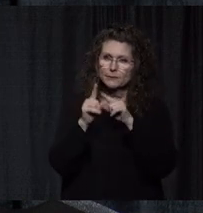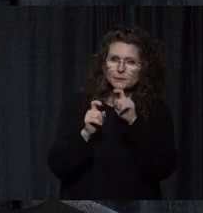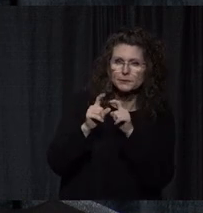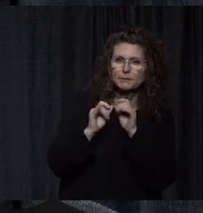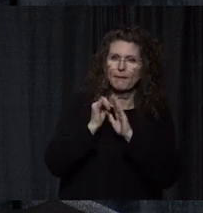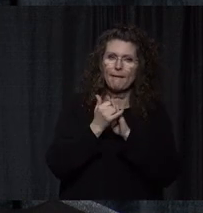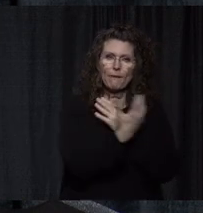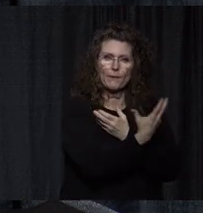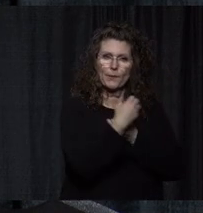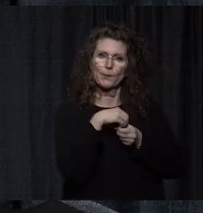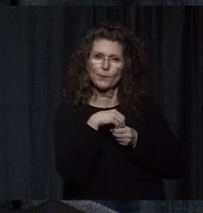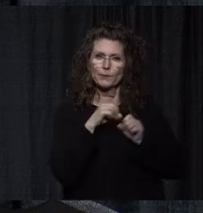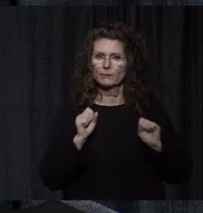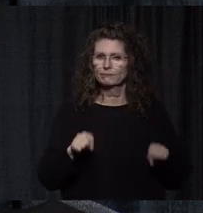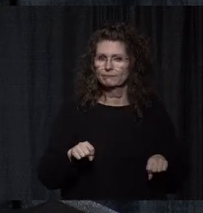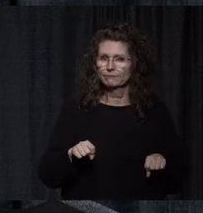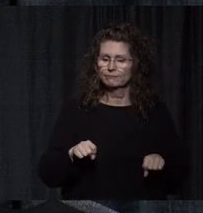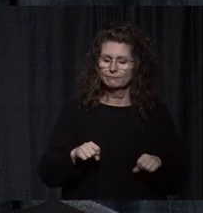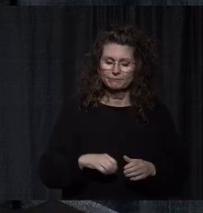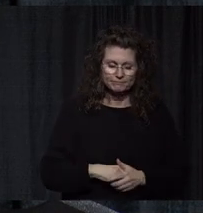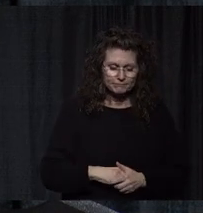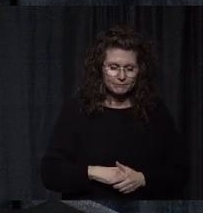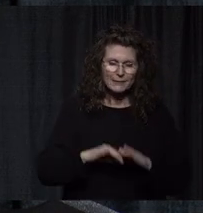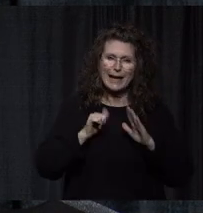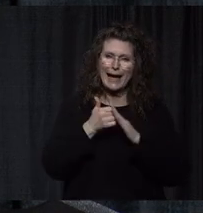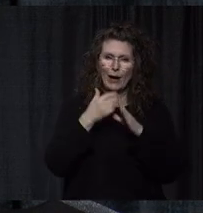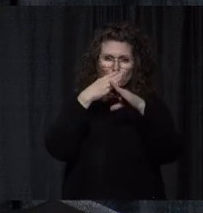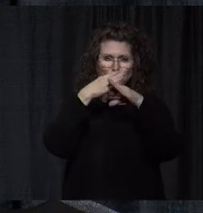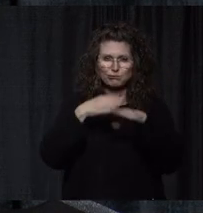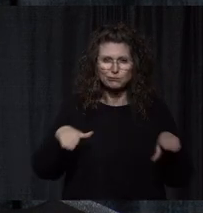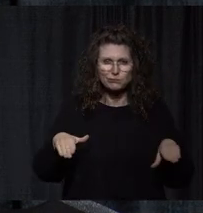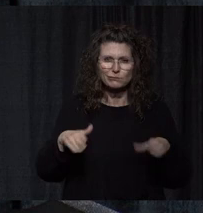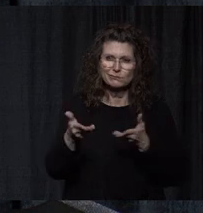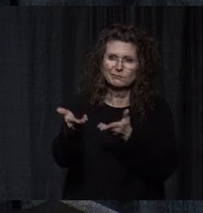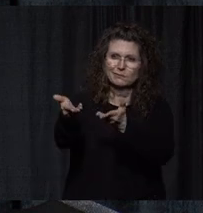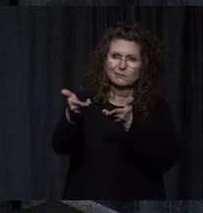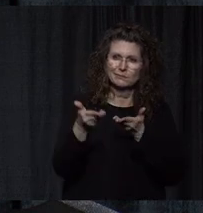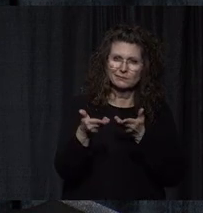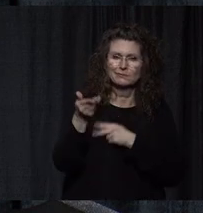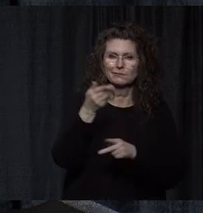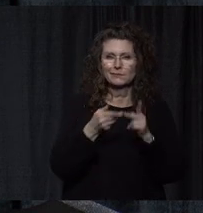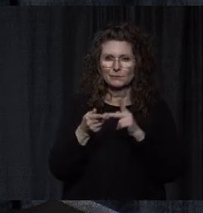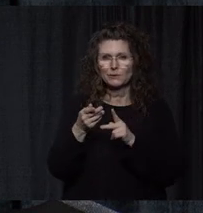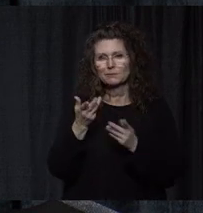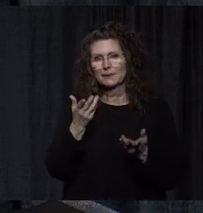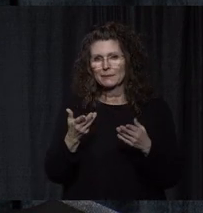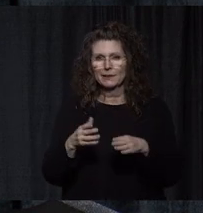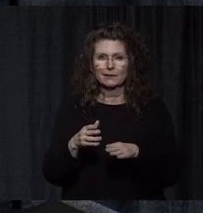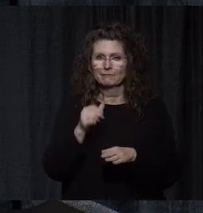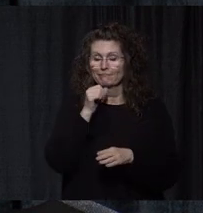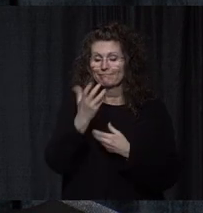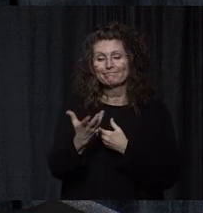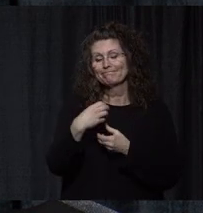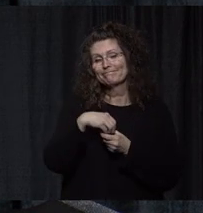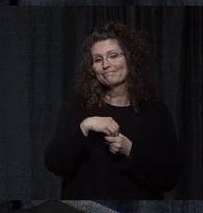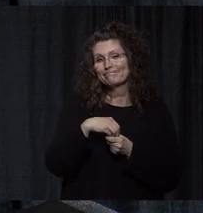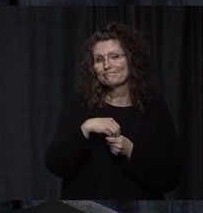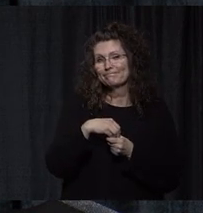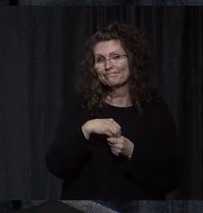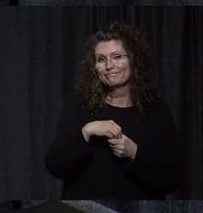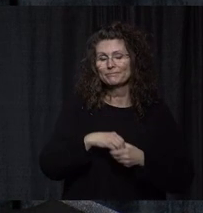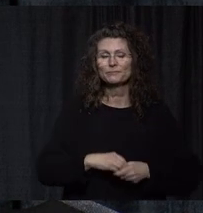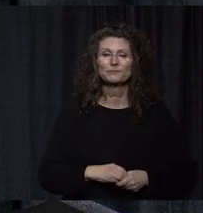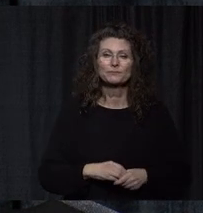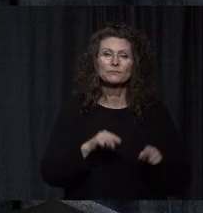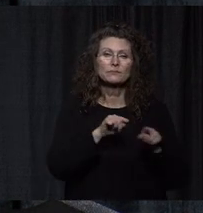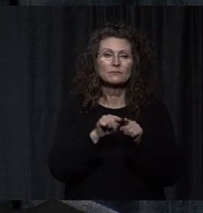look for ways to go and open doors and bring others into spaces that might otherwise remain closed. I also